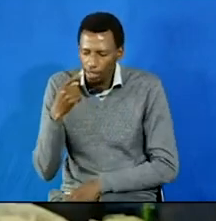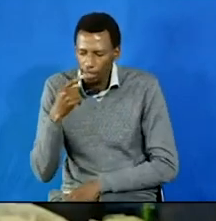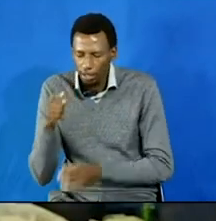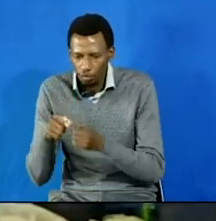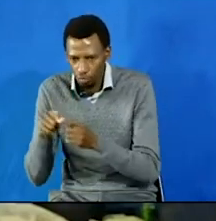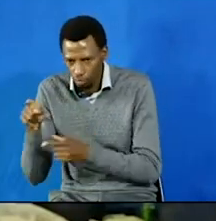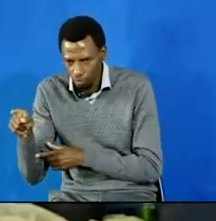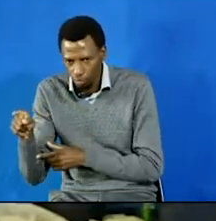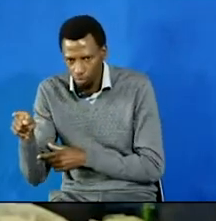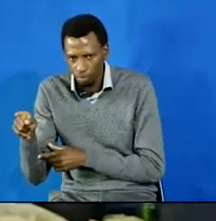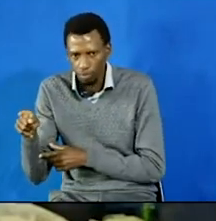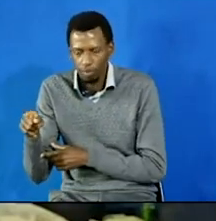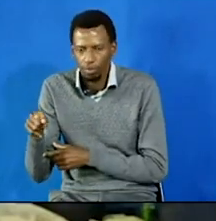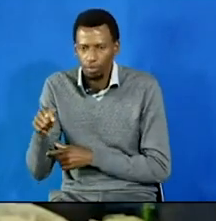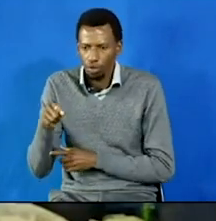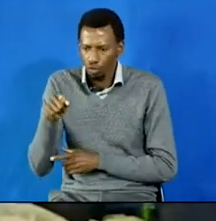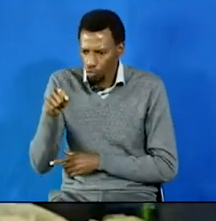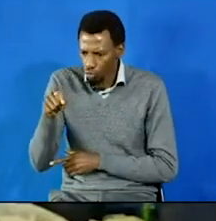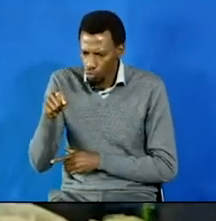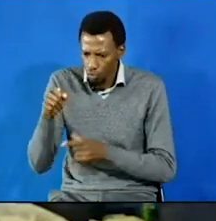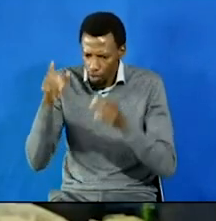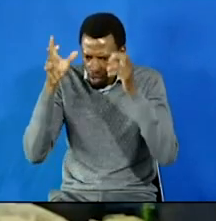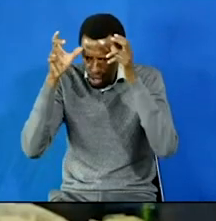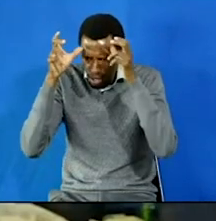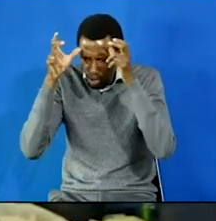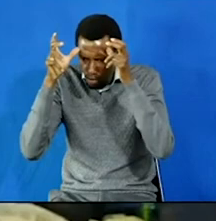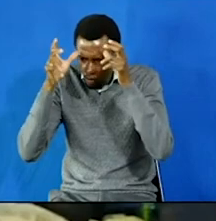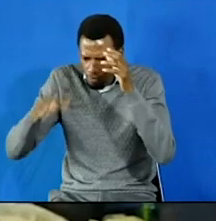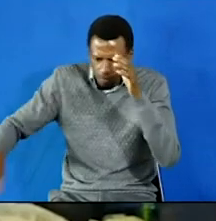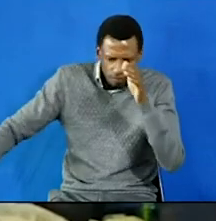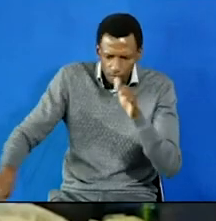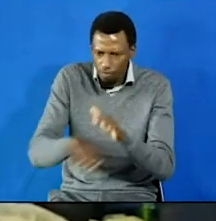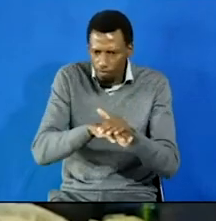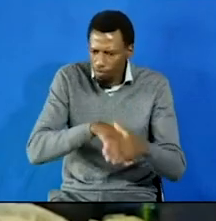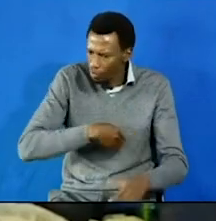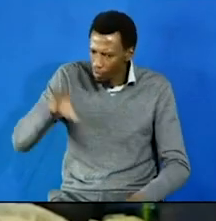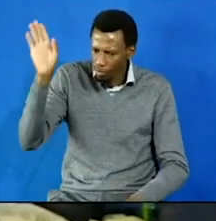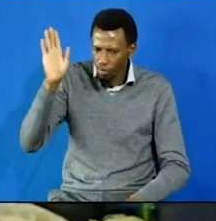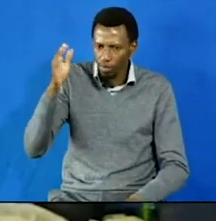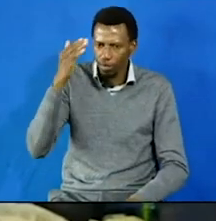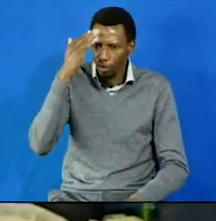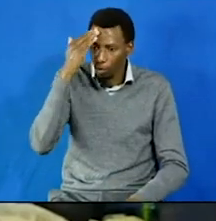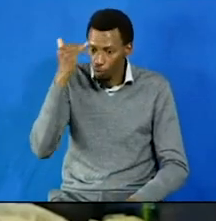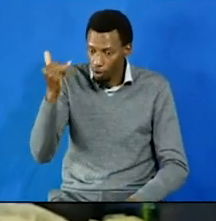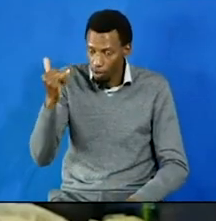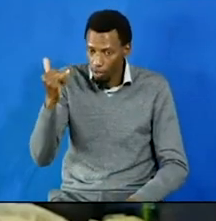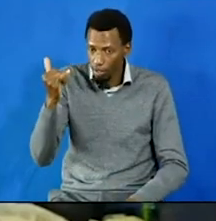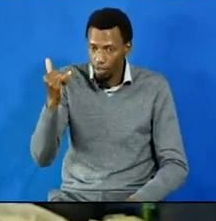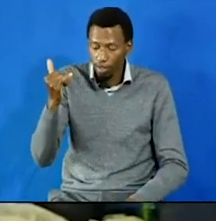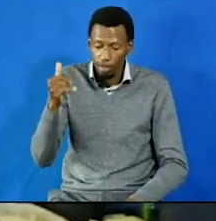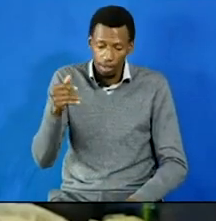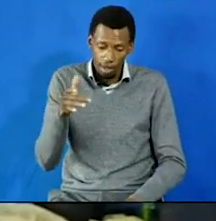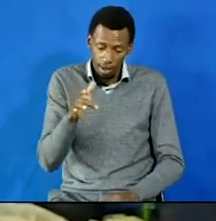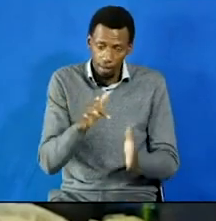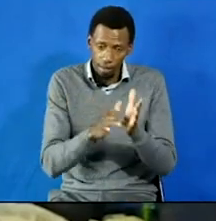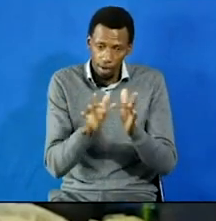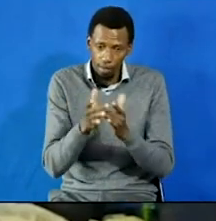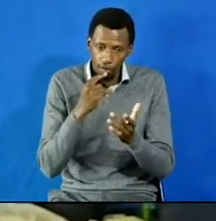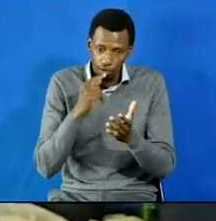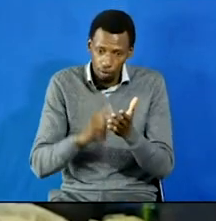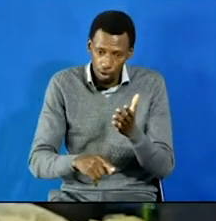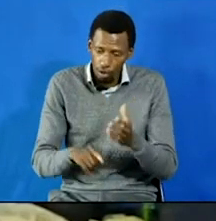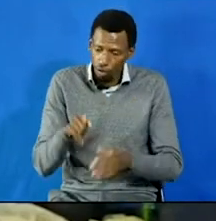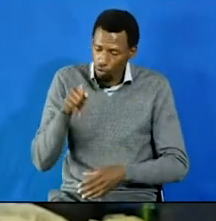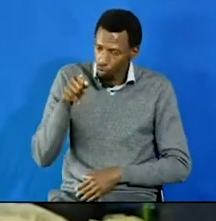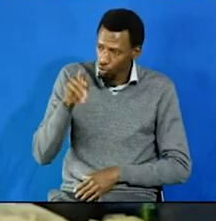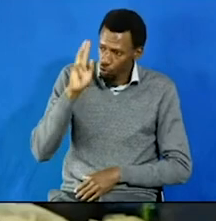Get thee hence, Satan, for it is written, Thou shalt worship the Lord thy God,